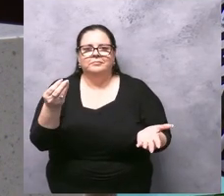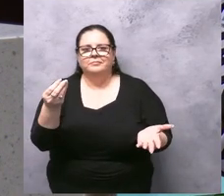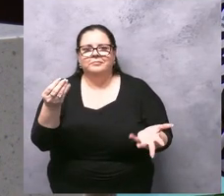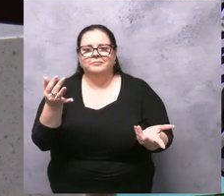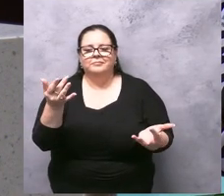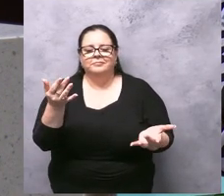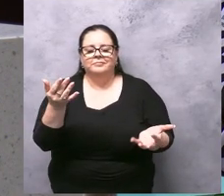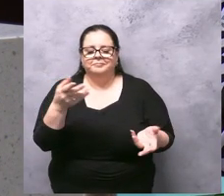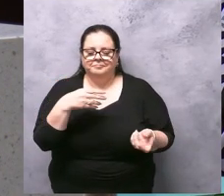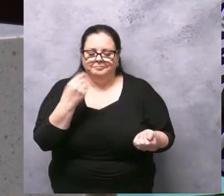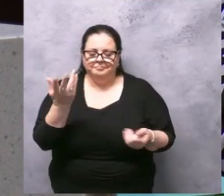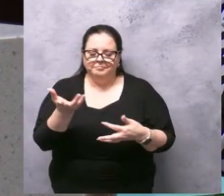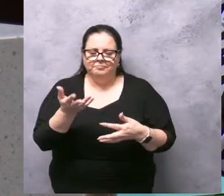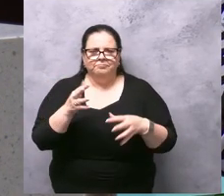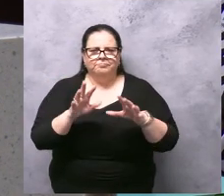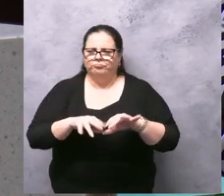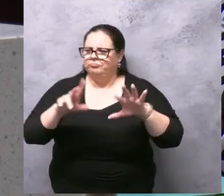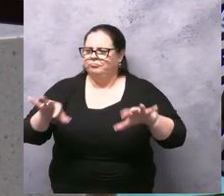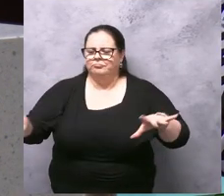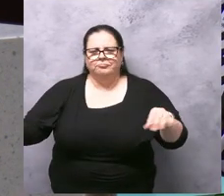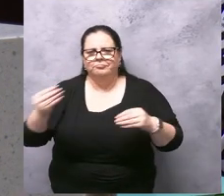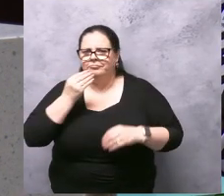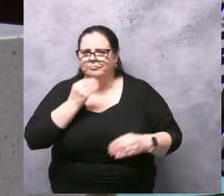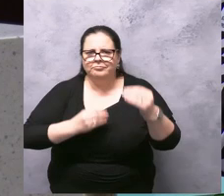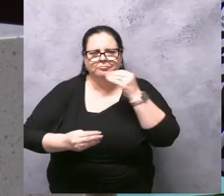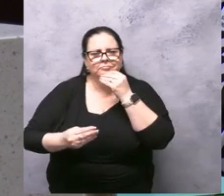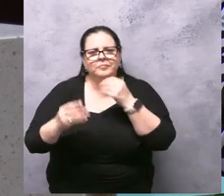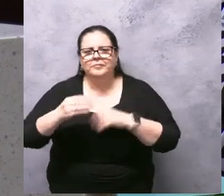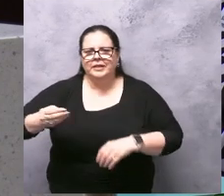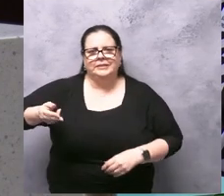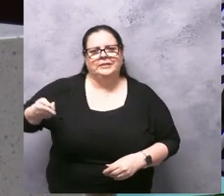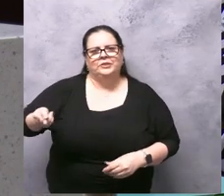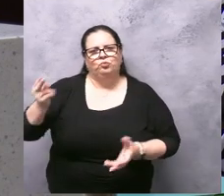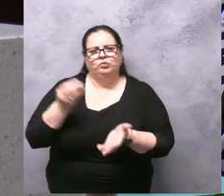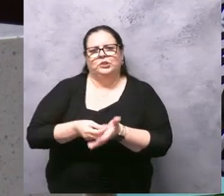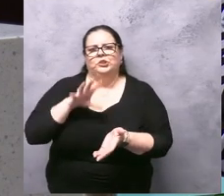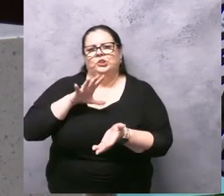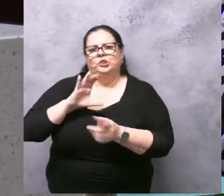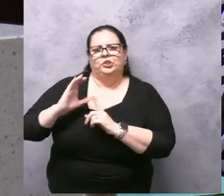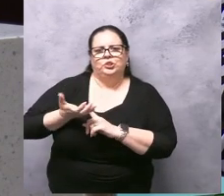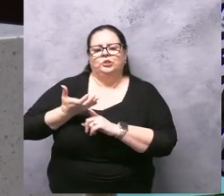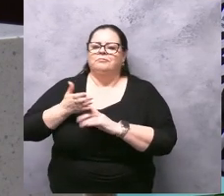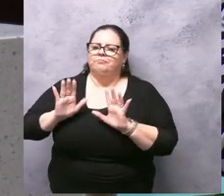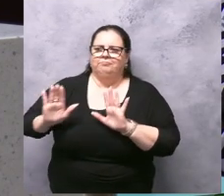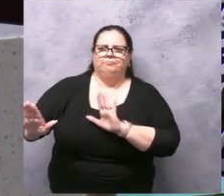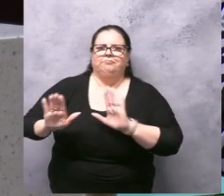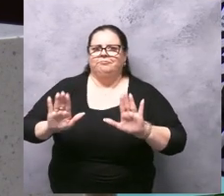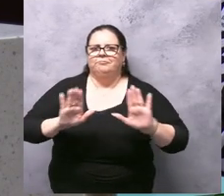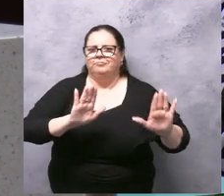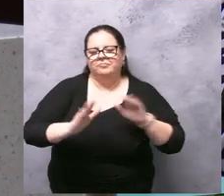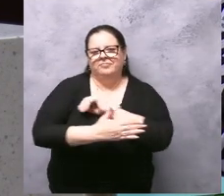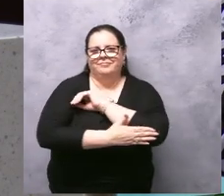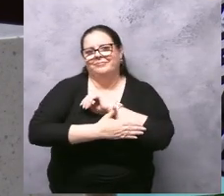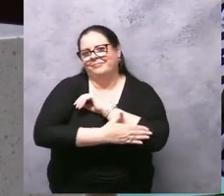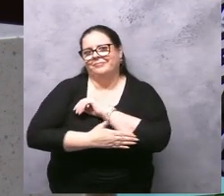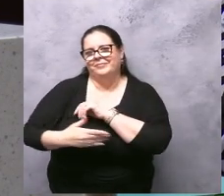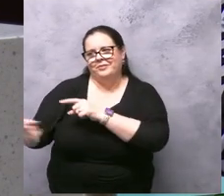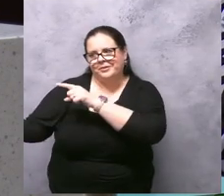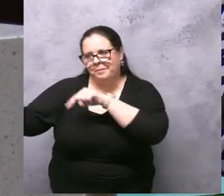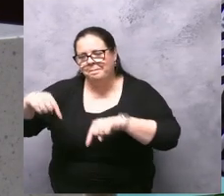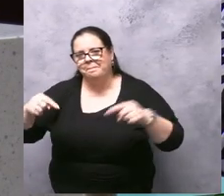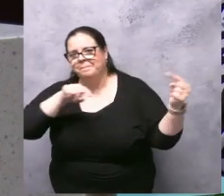the array of food and the history and culture of each of those countries that they come from.